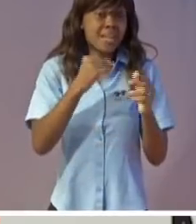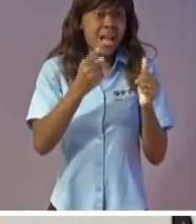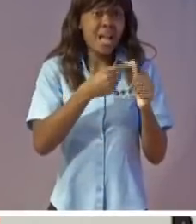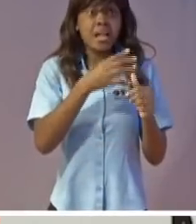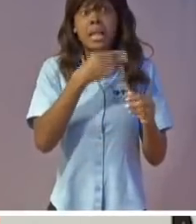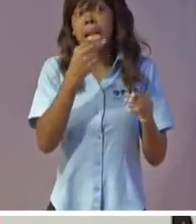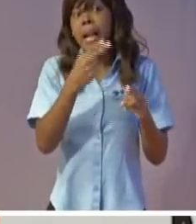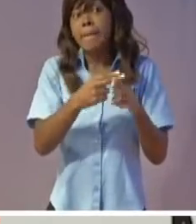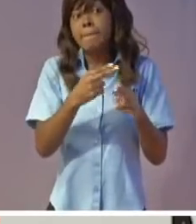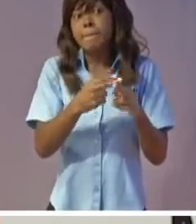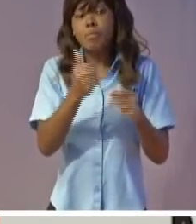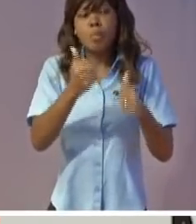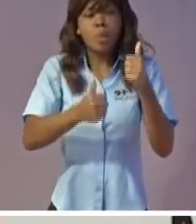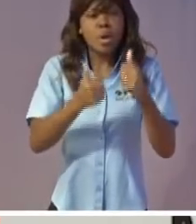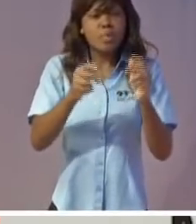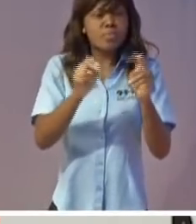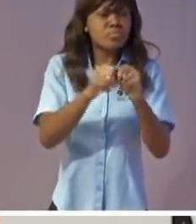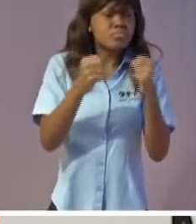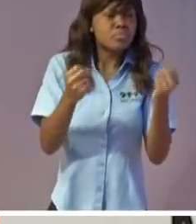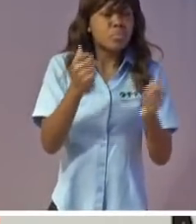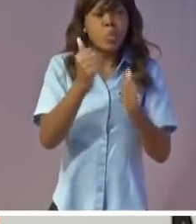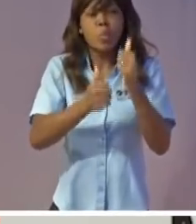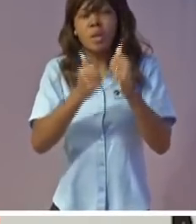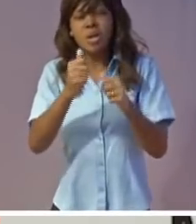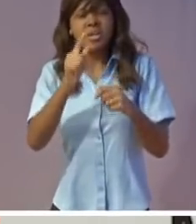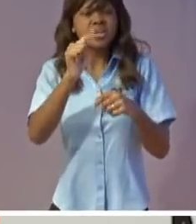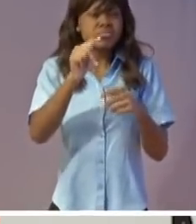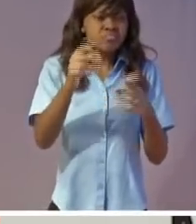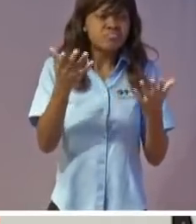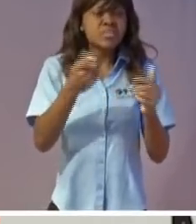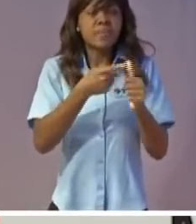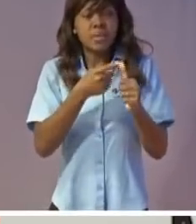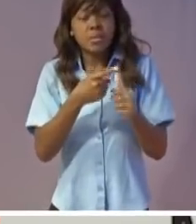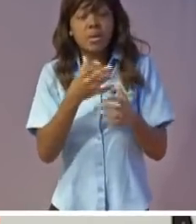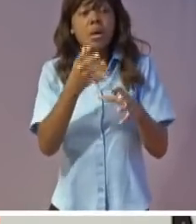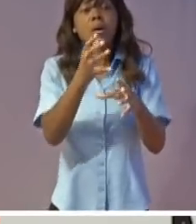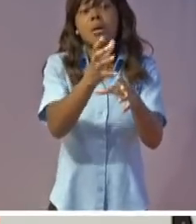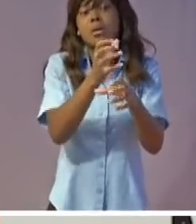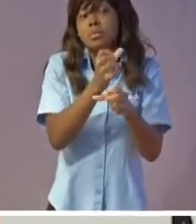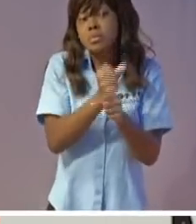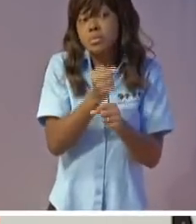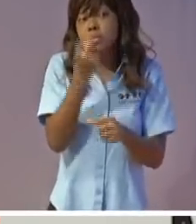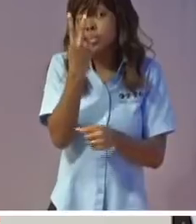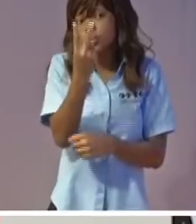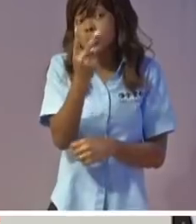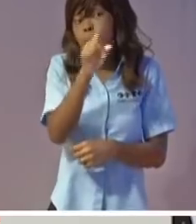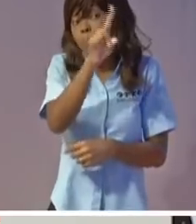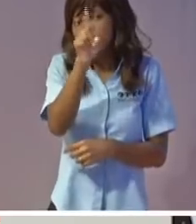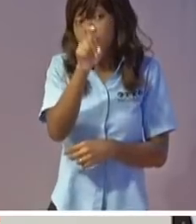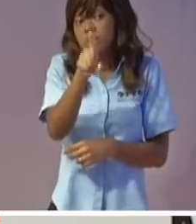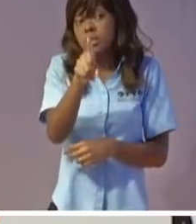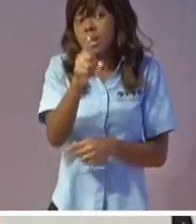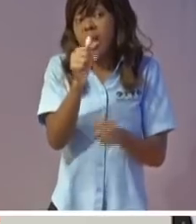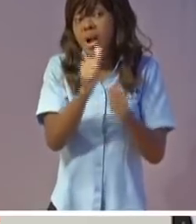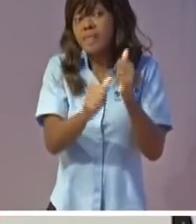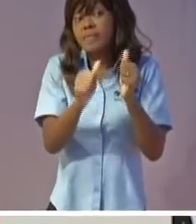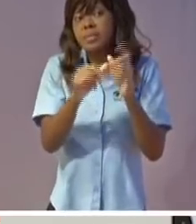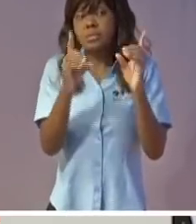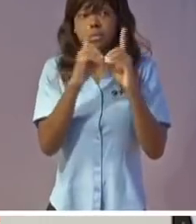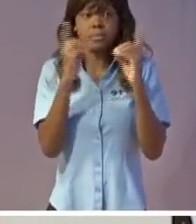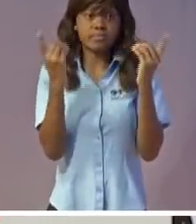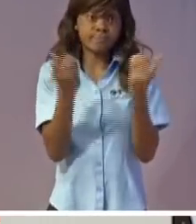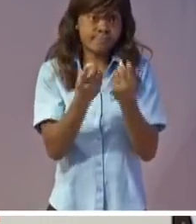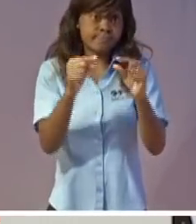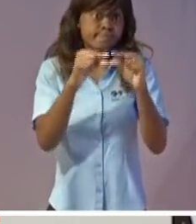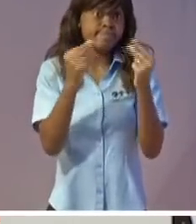their questions. We'll take 2 questions per media house during the first round of questions, and we will field additional questions from